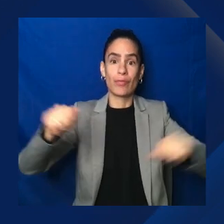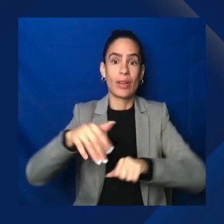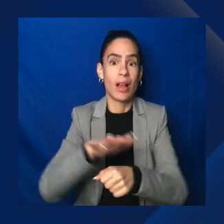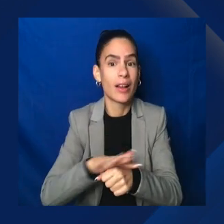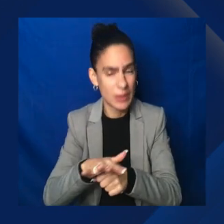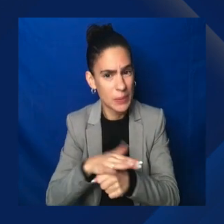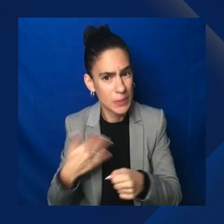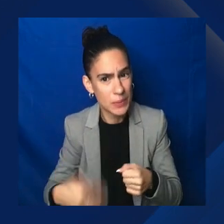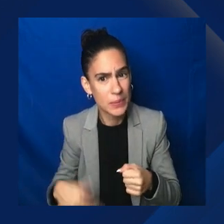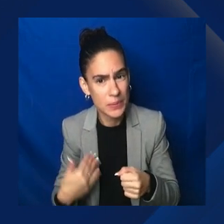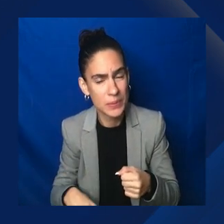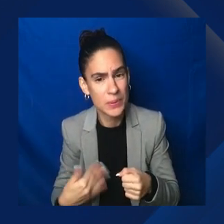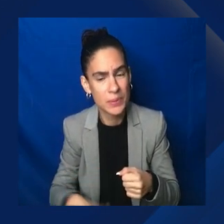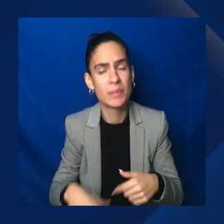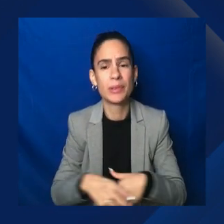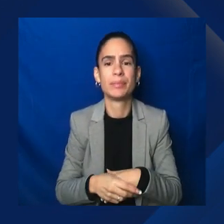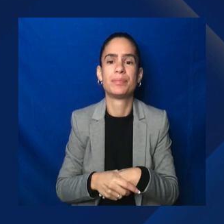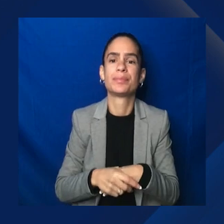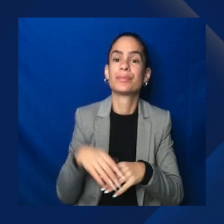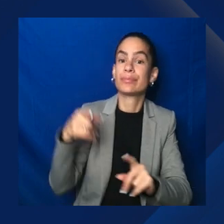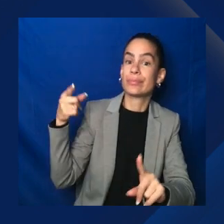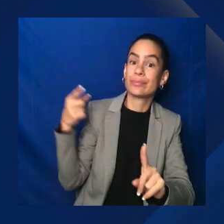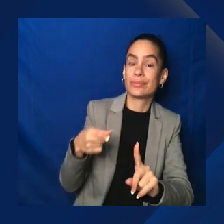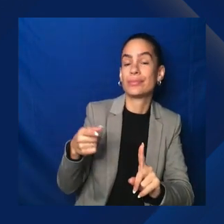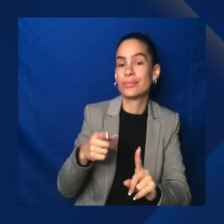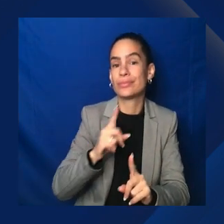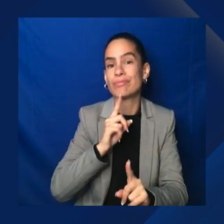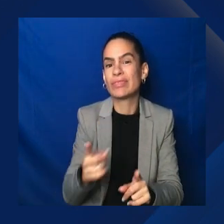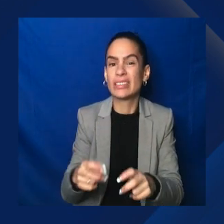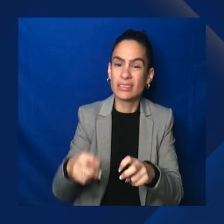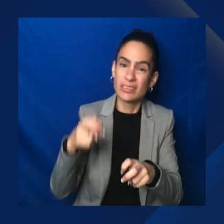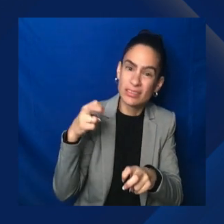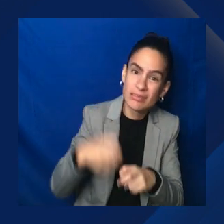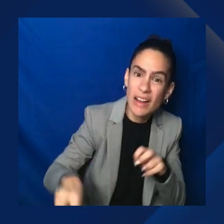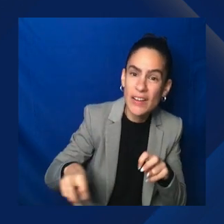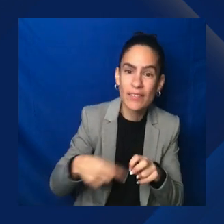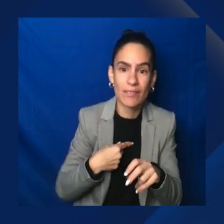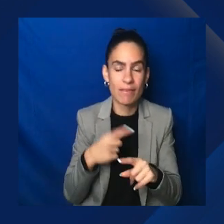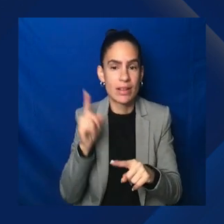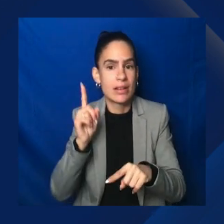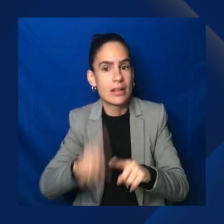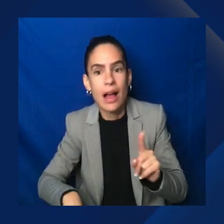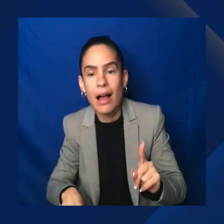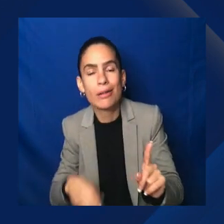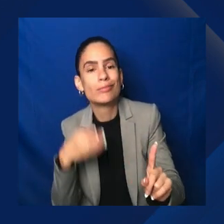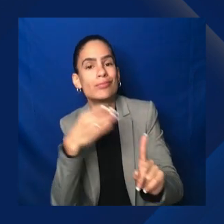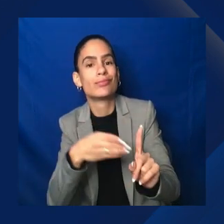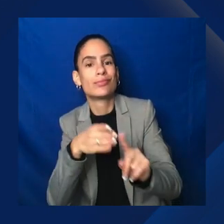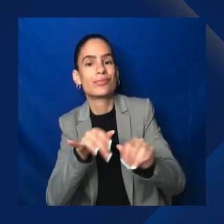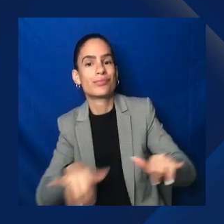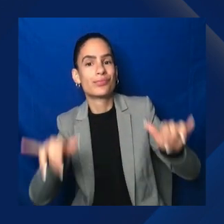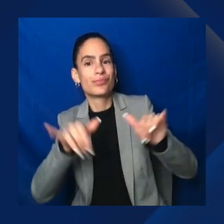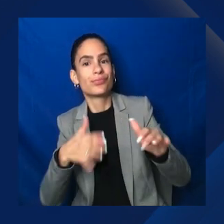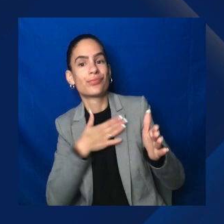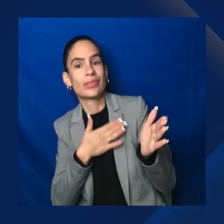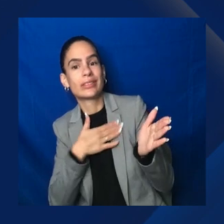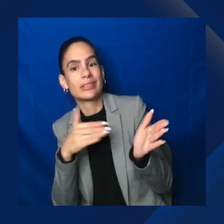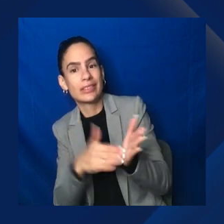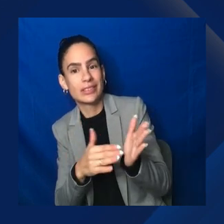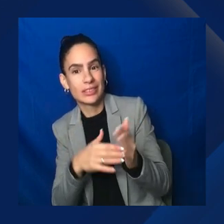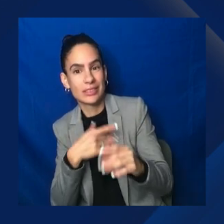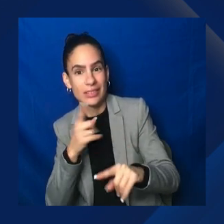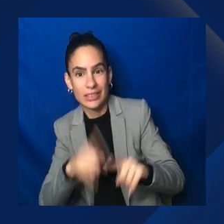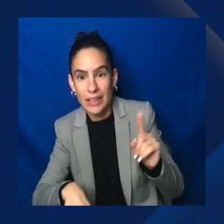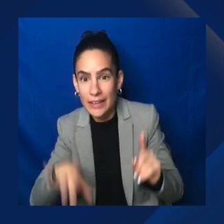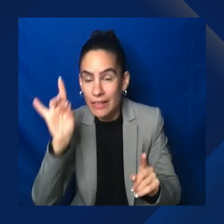The inconvenience of not being able to see a doctor or find a pediatrician in our area is very